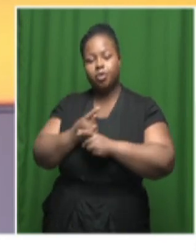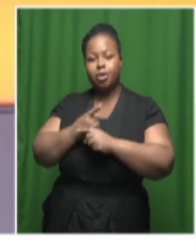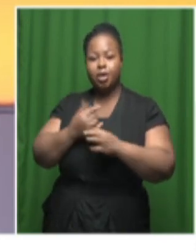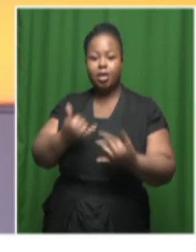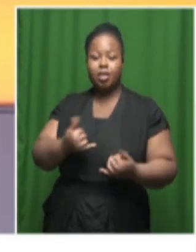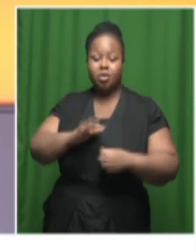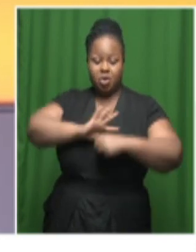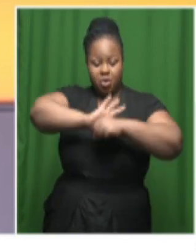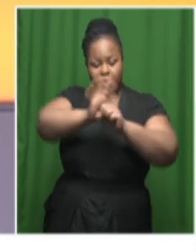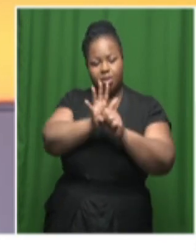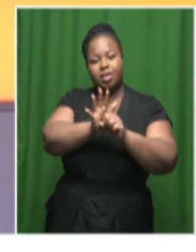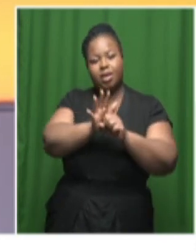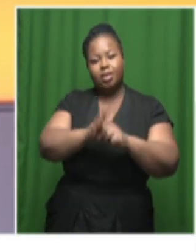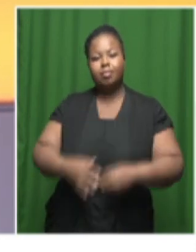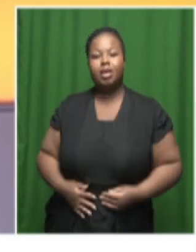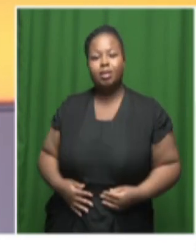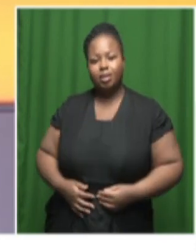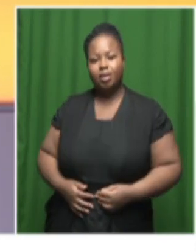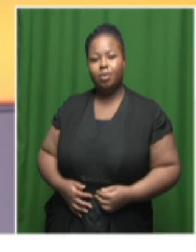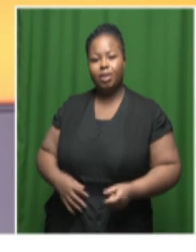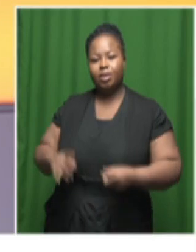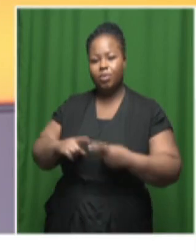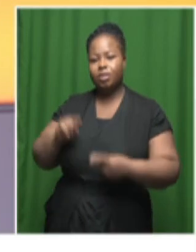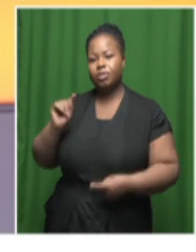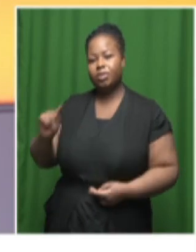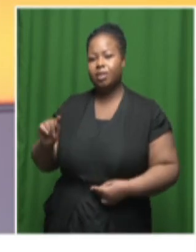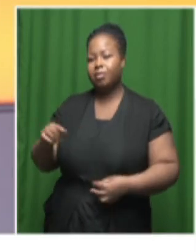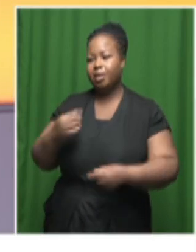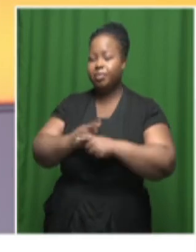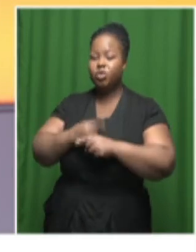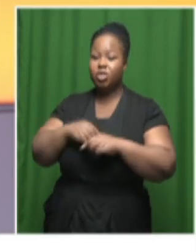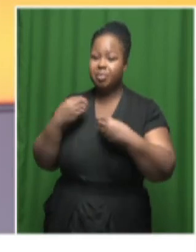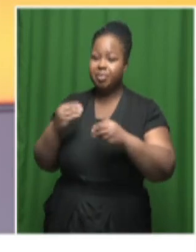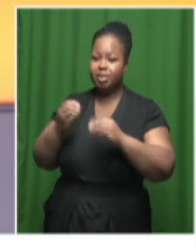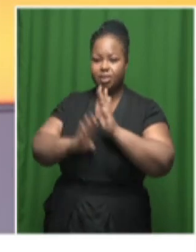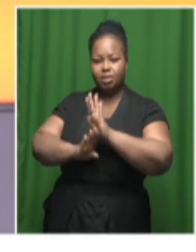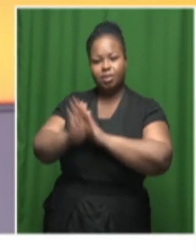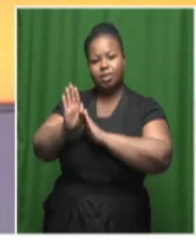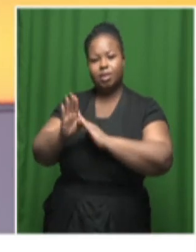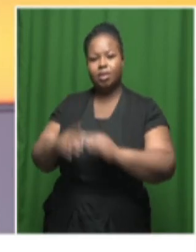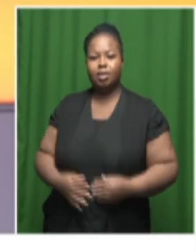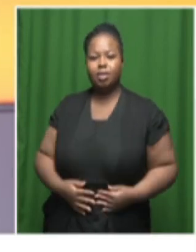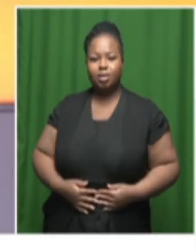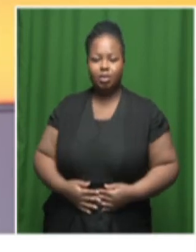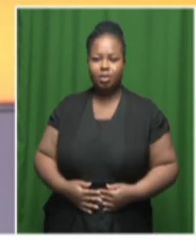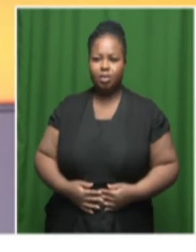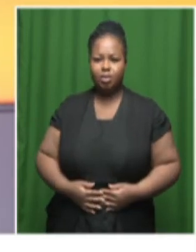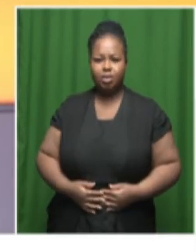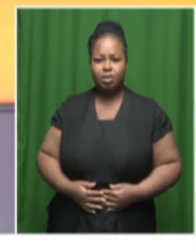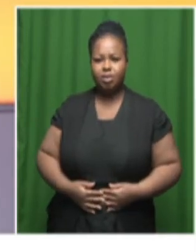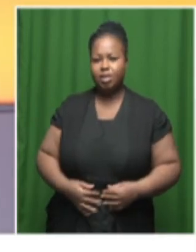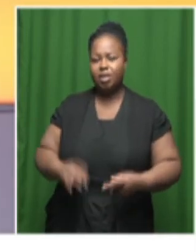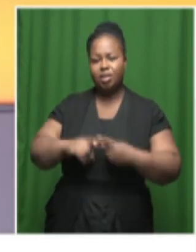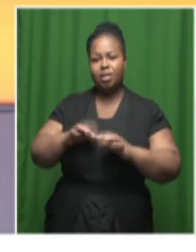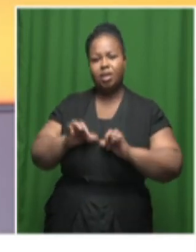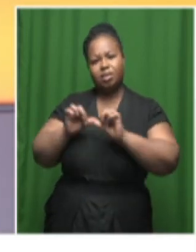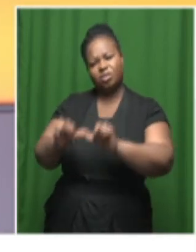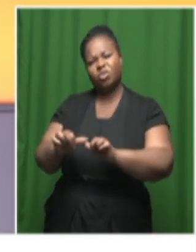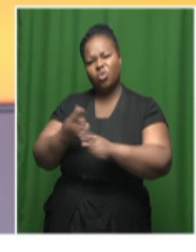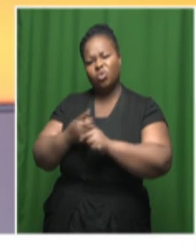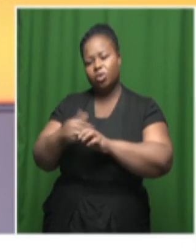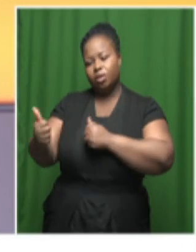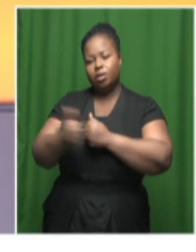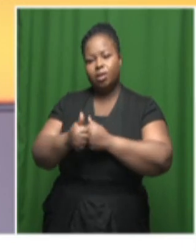during COVID, we had to pivot quite hard because, you know, it was very difficult for businesses to continue what they were doing anyway, let alone continue with those